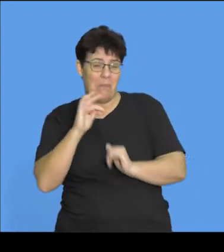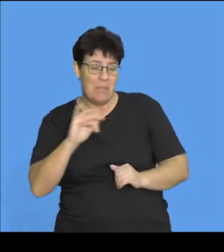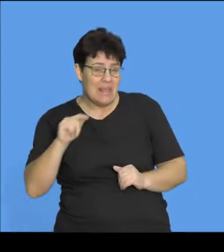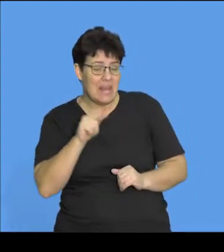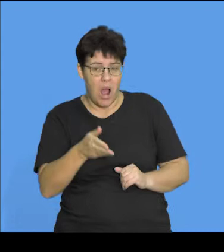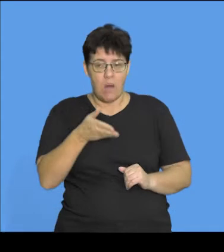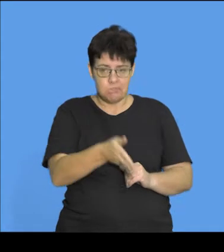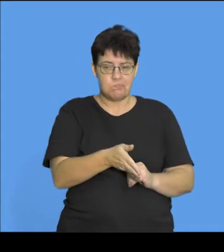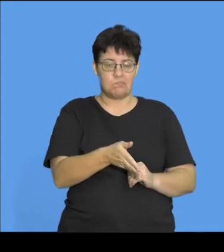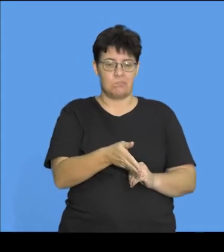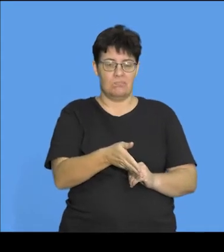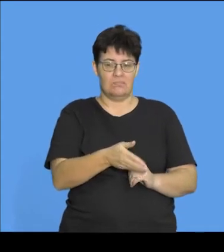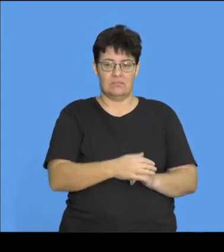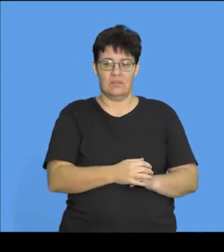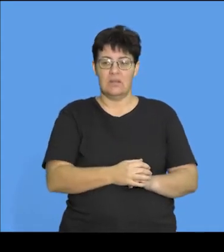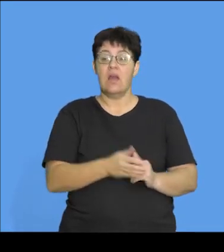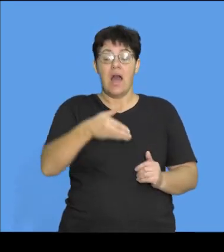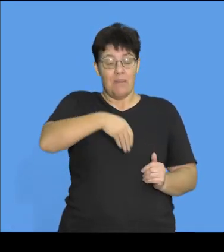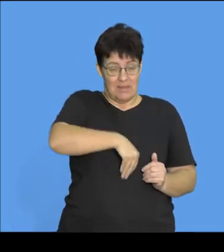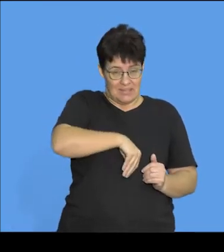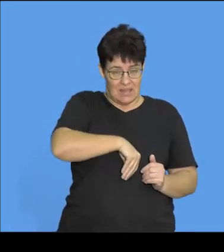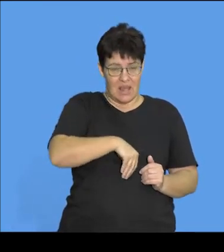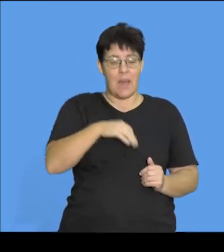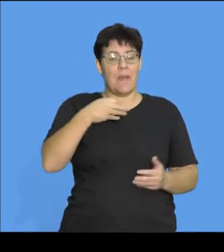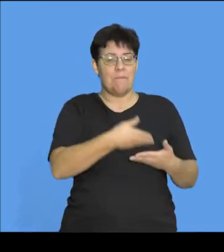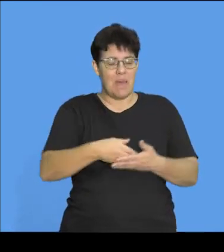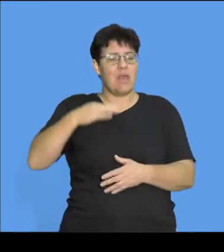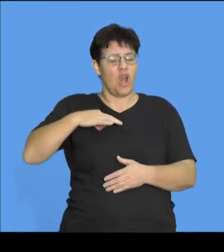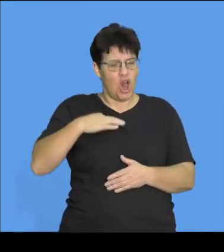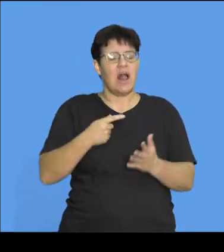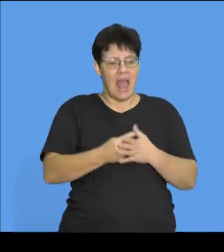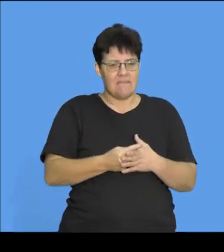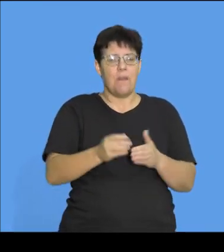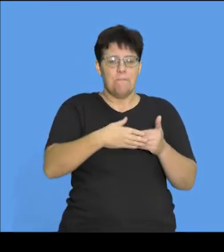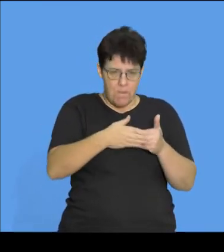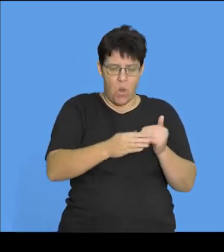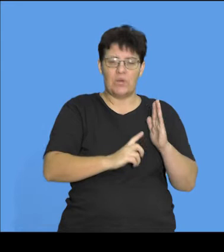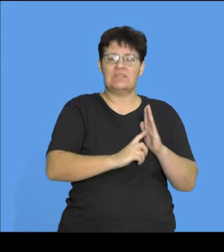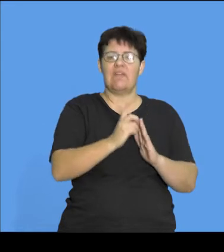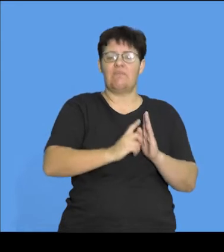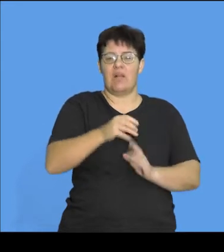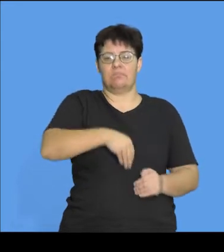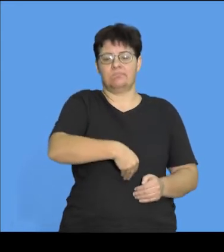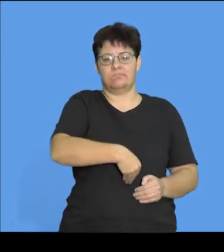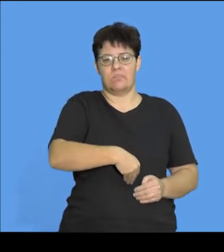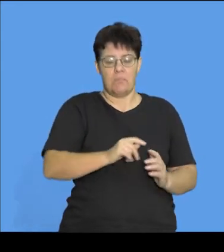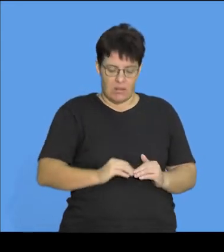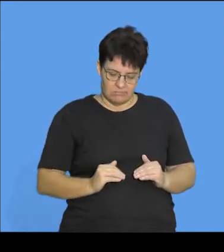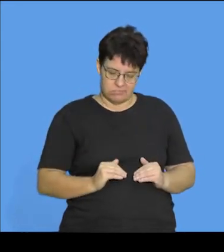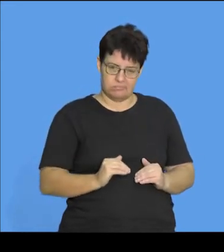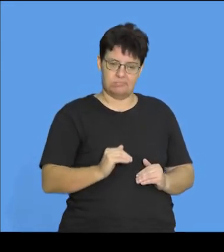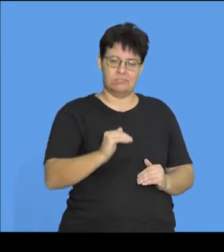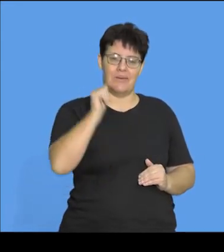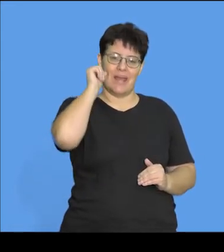fetus. The primary follicles in a baby girl will then undergo further development as the baby matures into